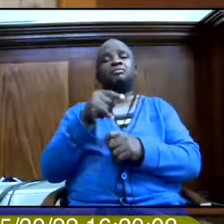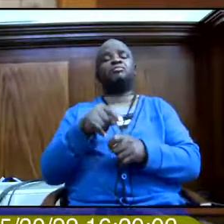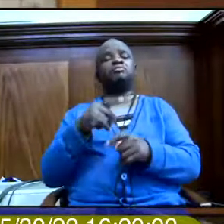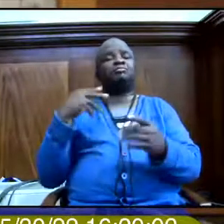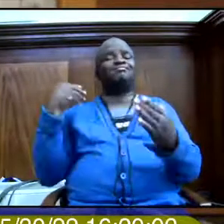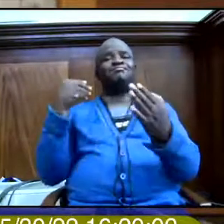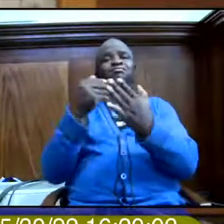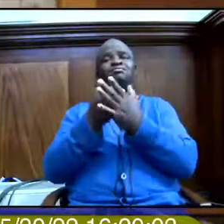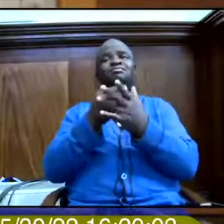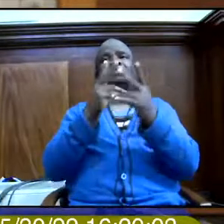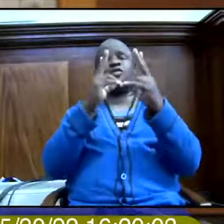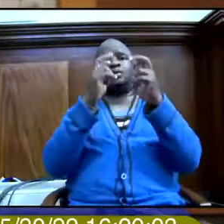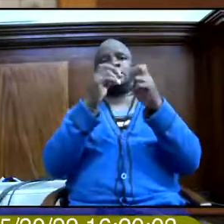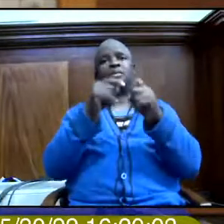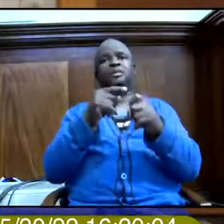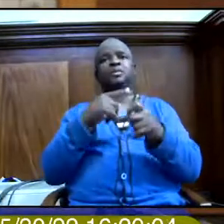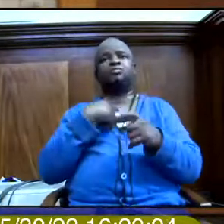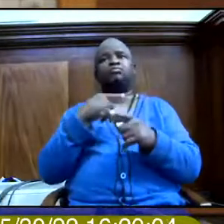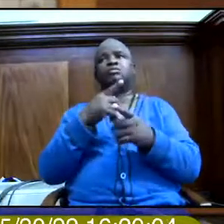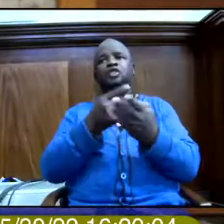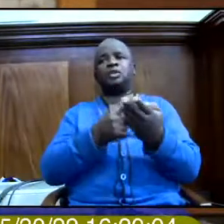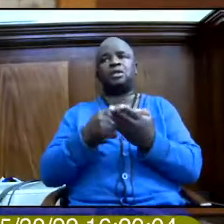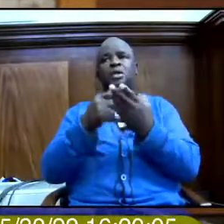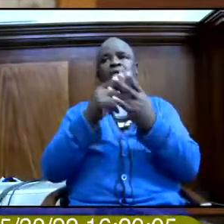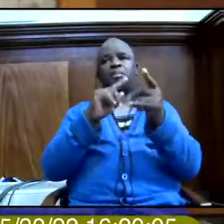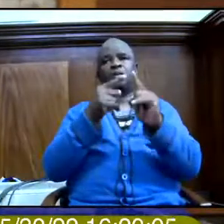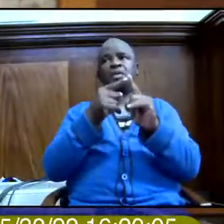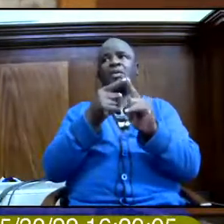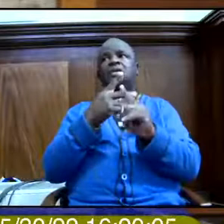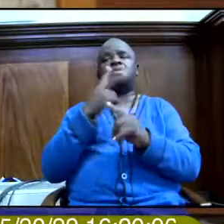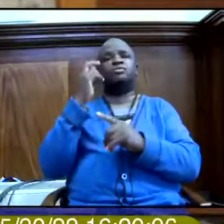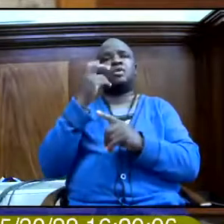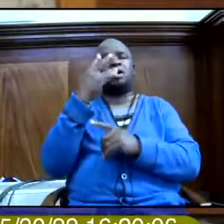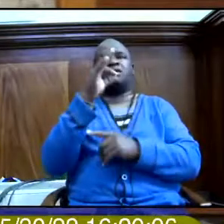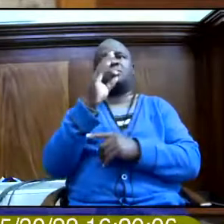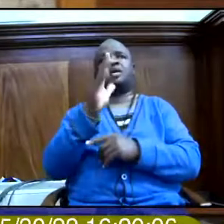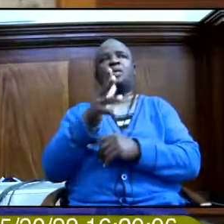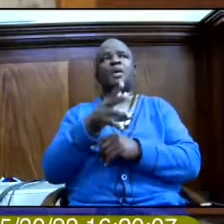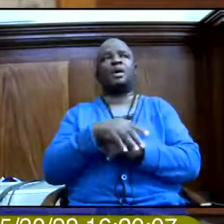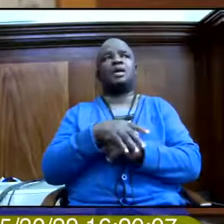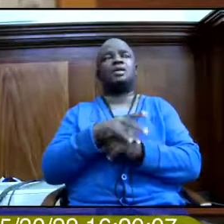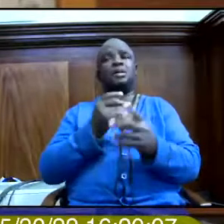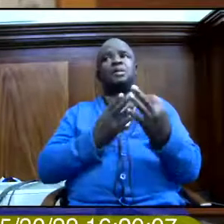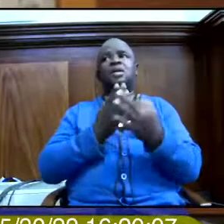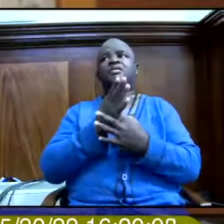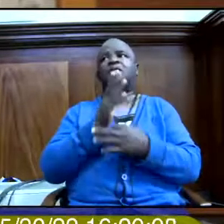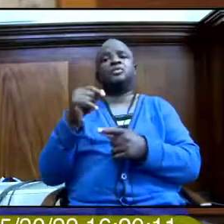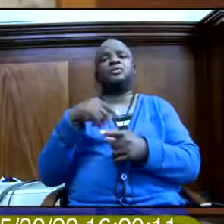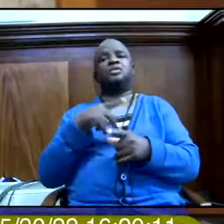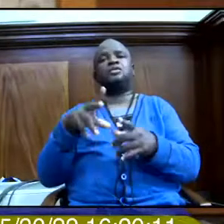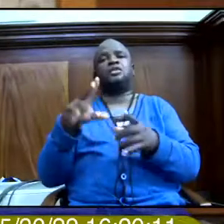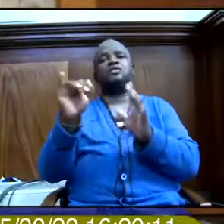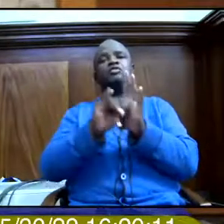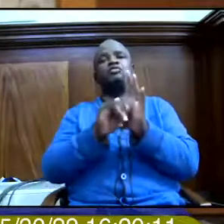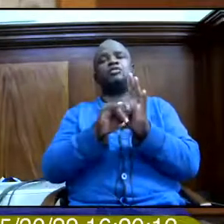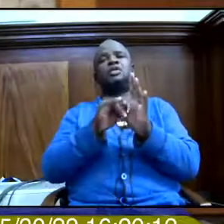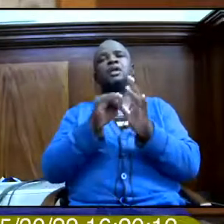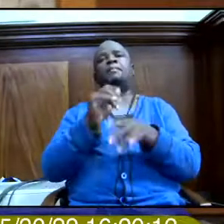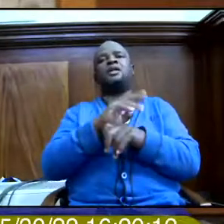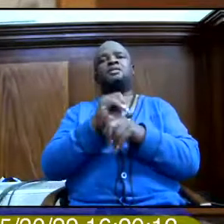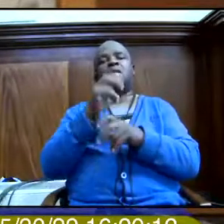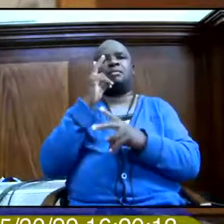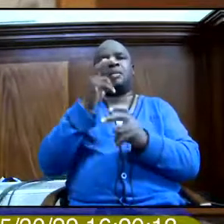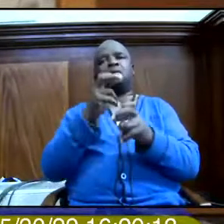been discussed we have been told that the government will intervene in trying to or the government